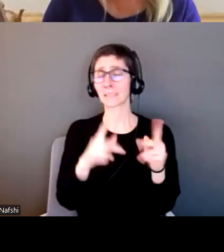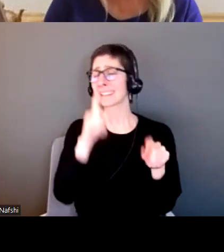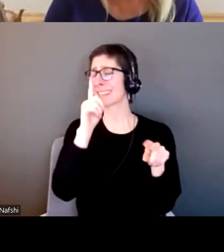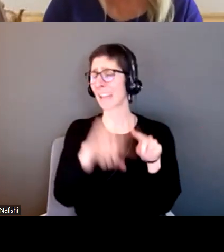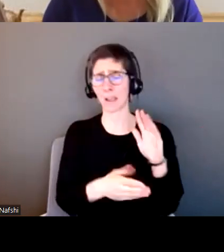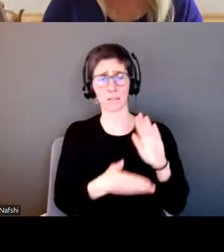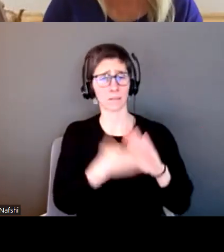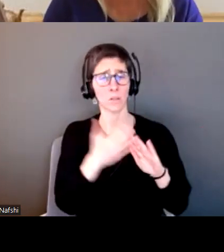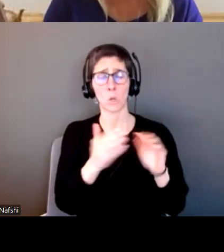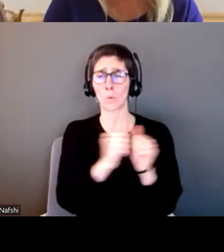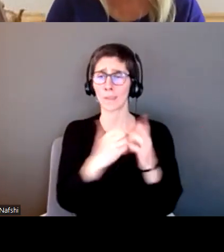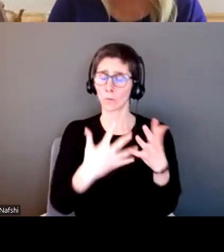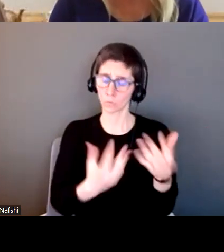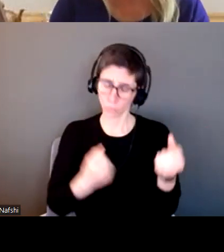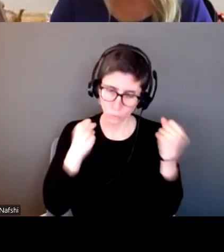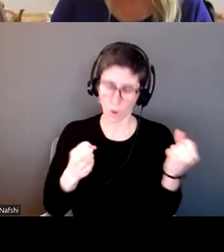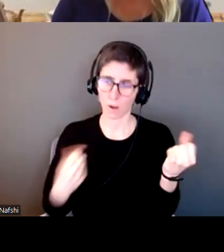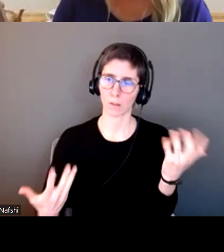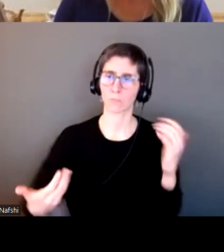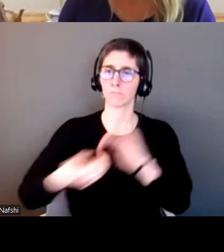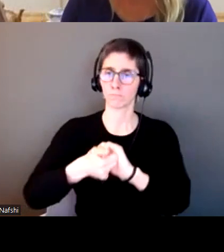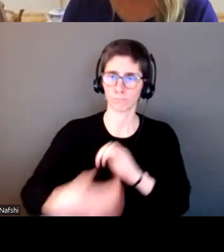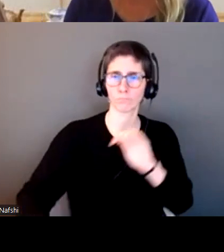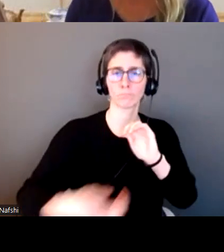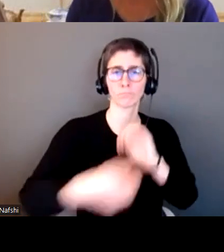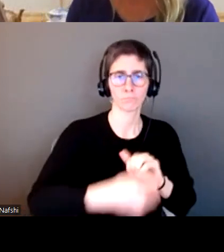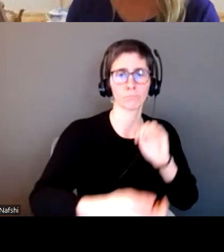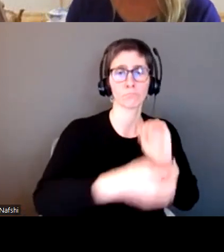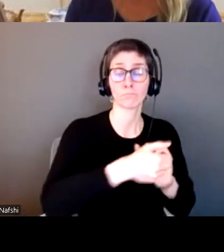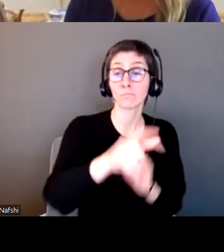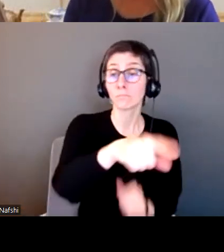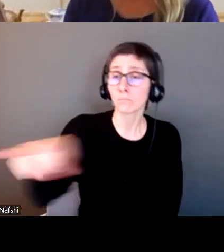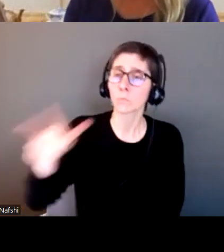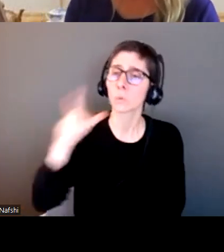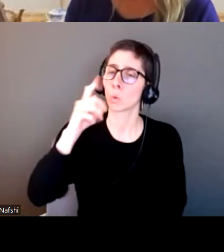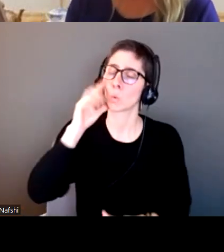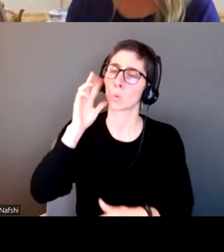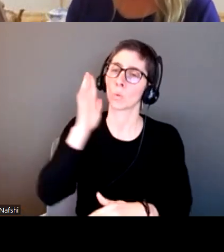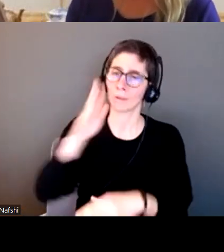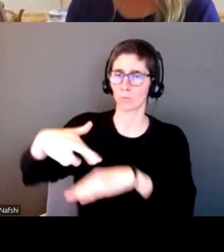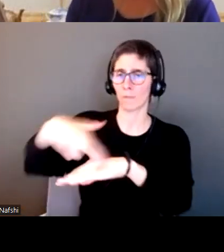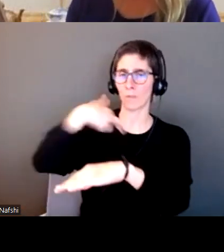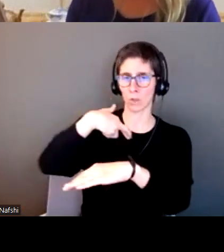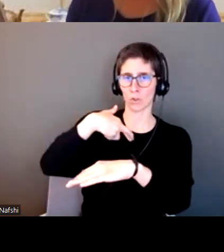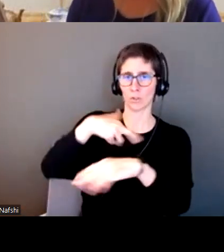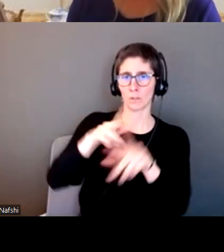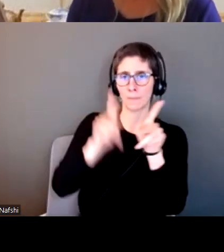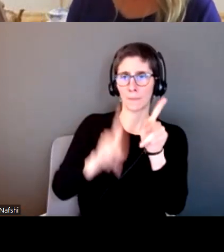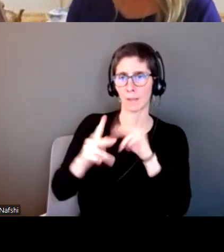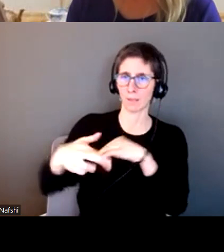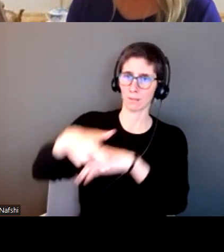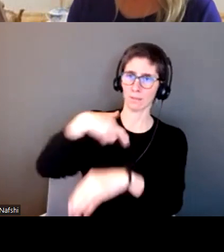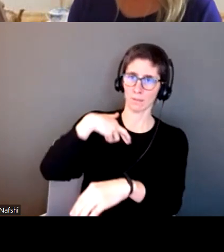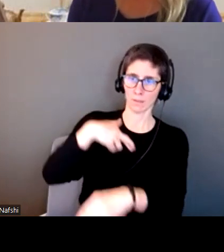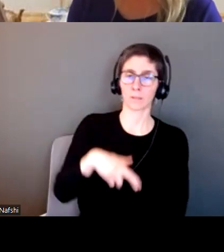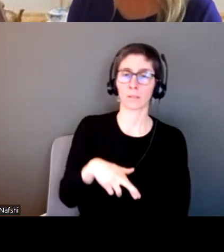the organizations that refer people to come to live at Pat's Place. So Pat's Place is a